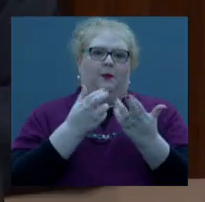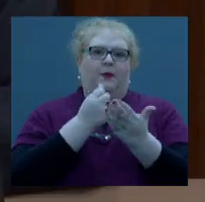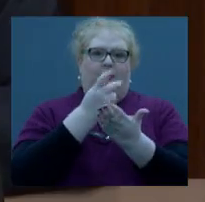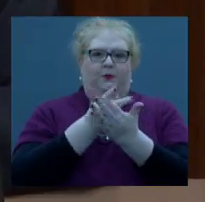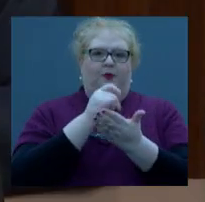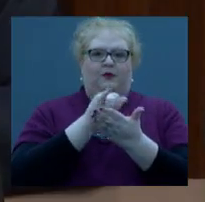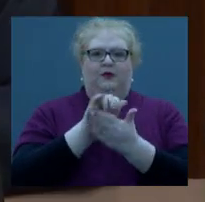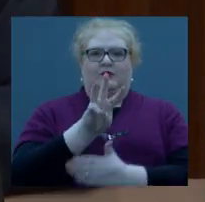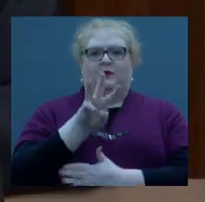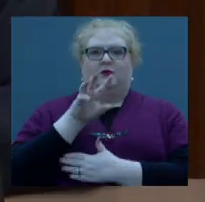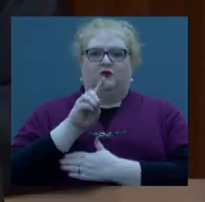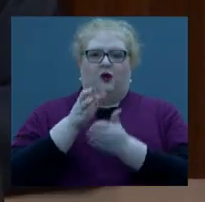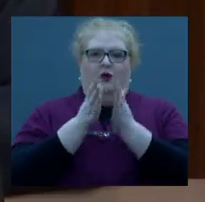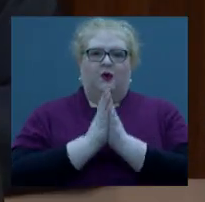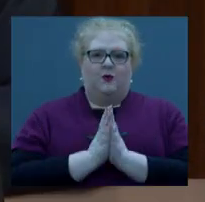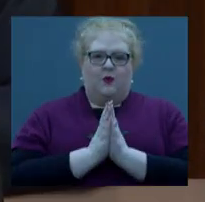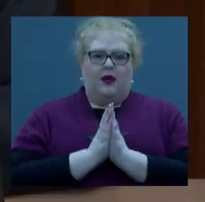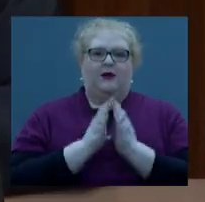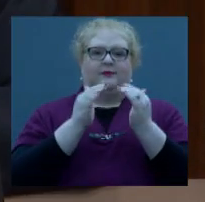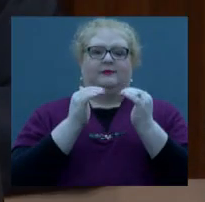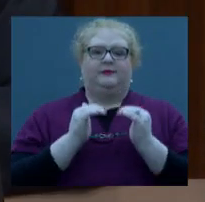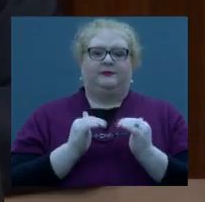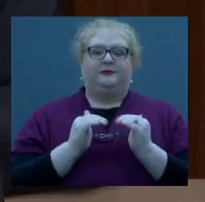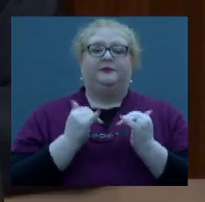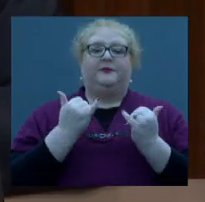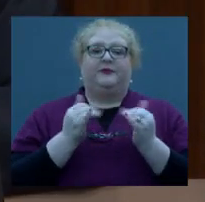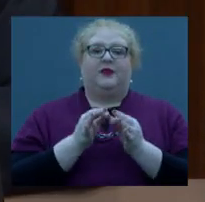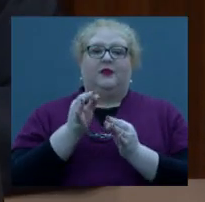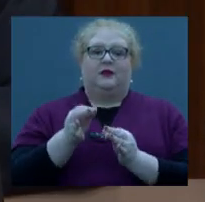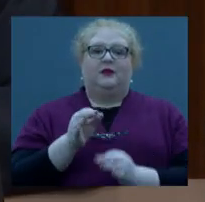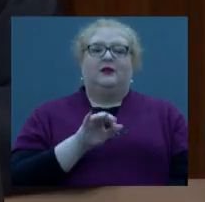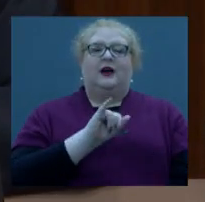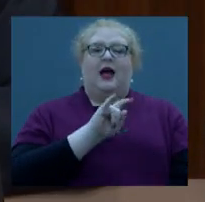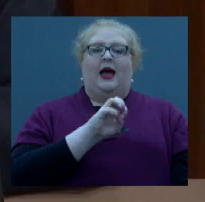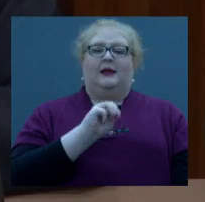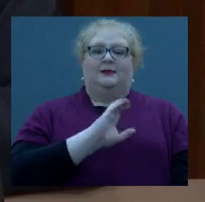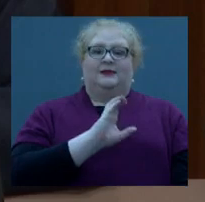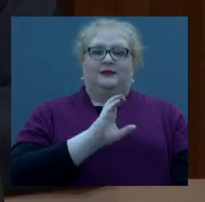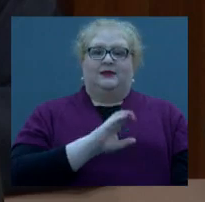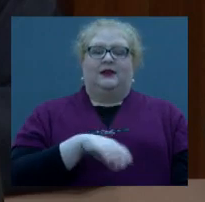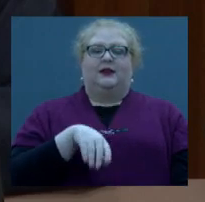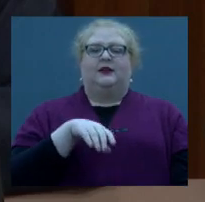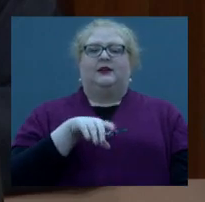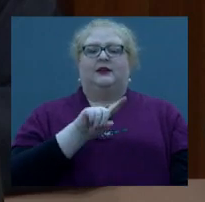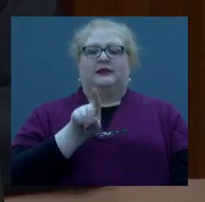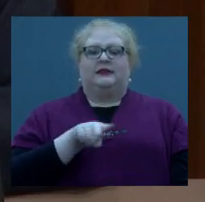request. Consent deferral items. Item C, file